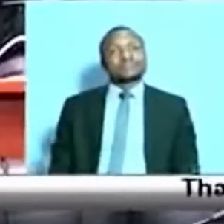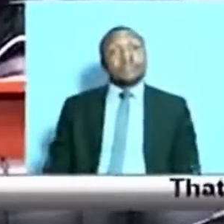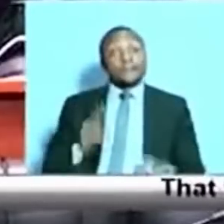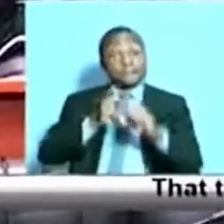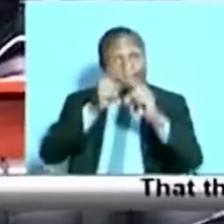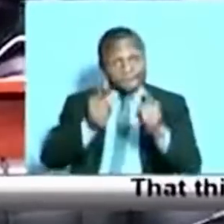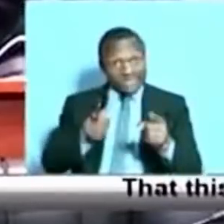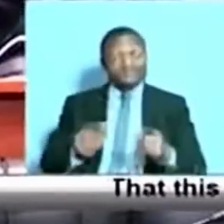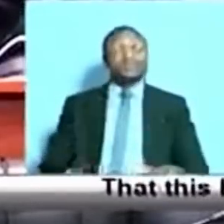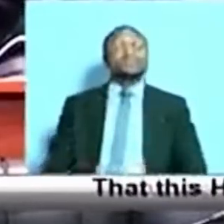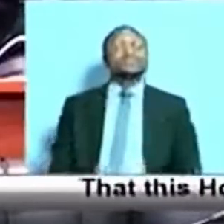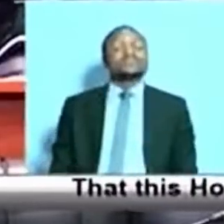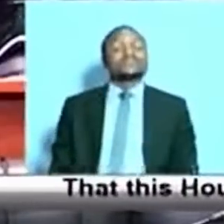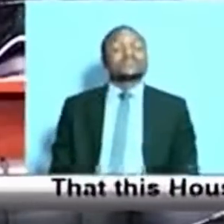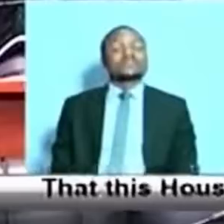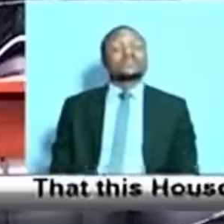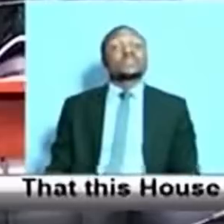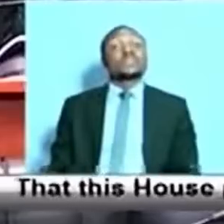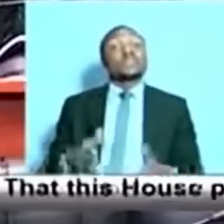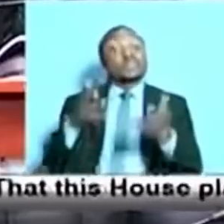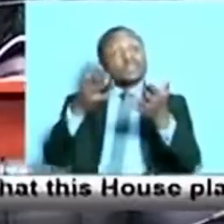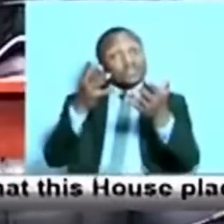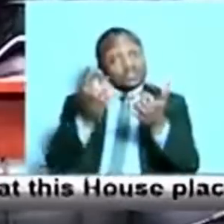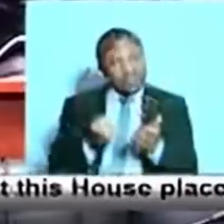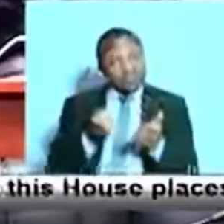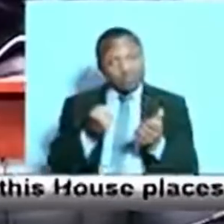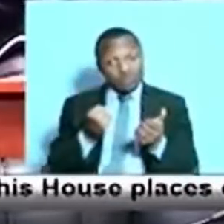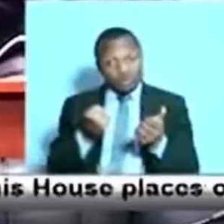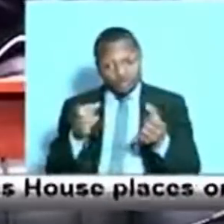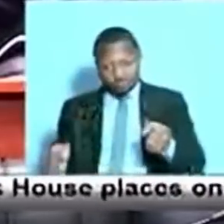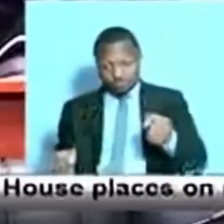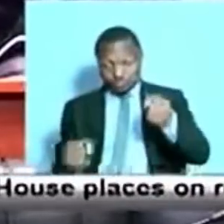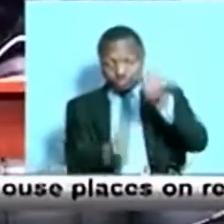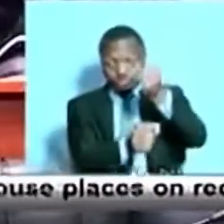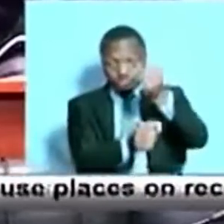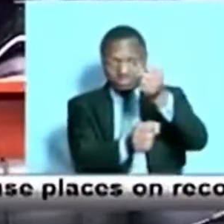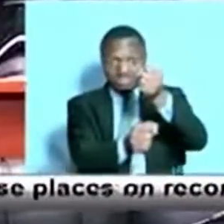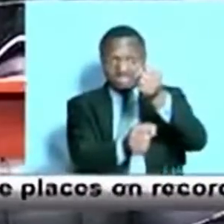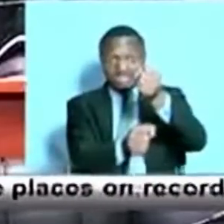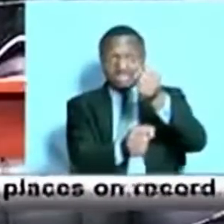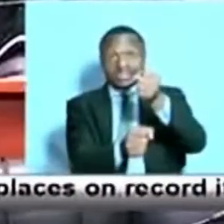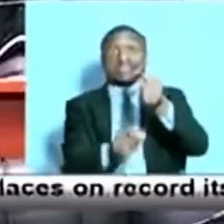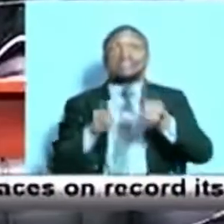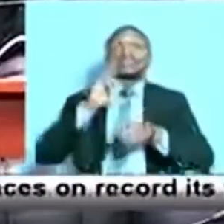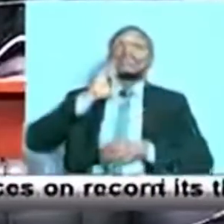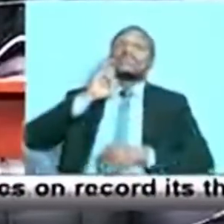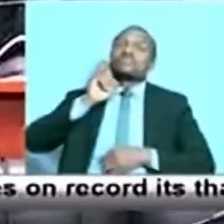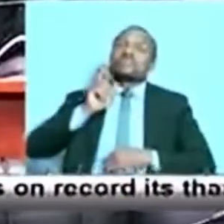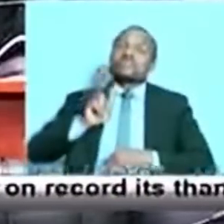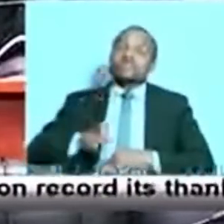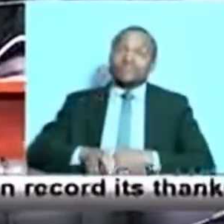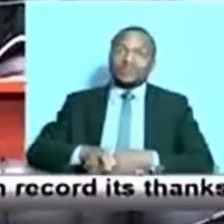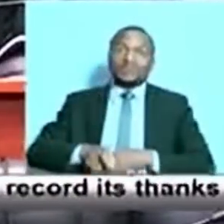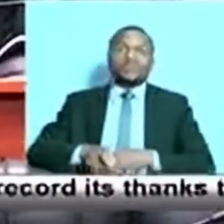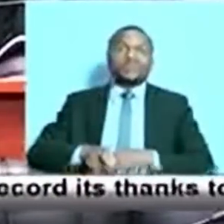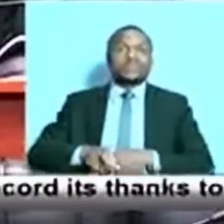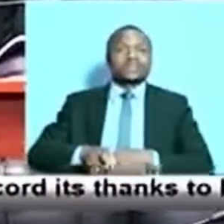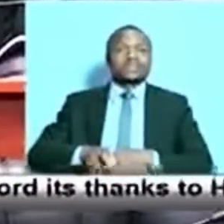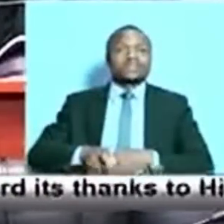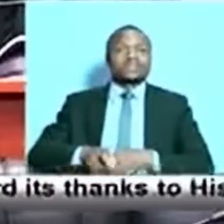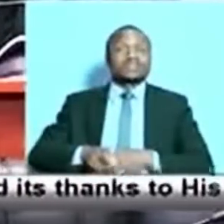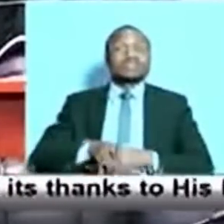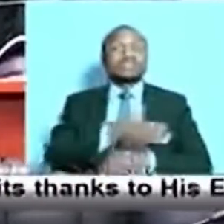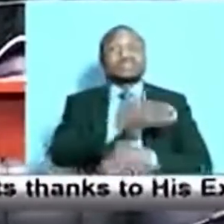But I would like to substitute that they should be subdued in